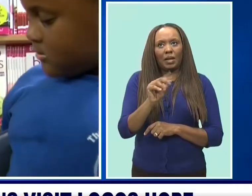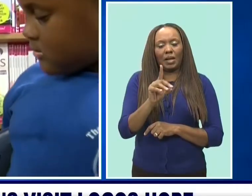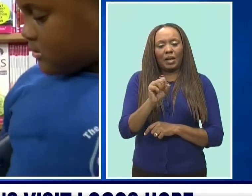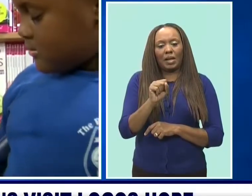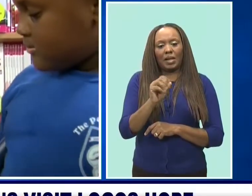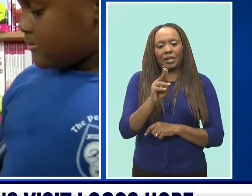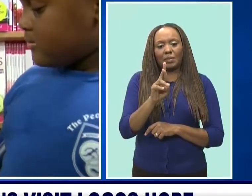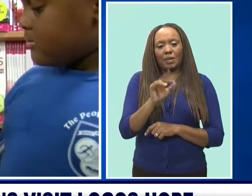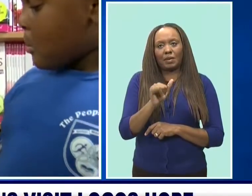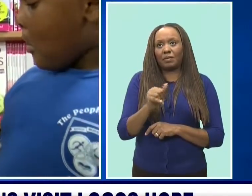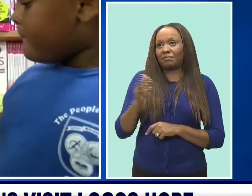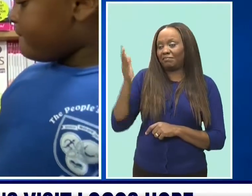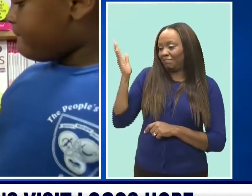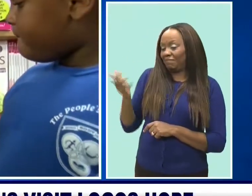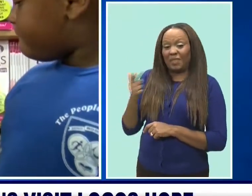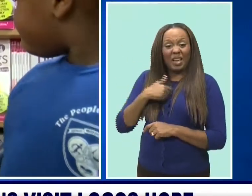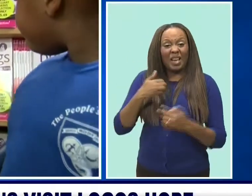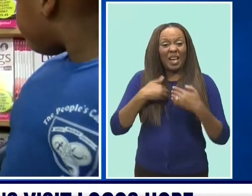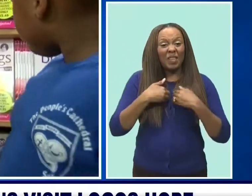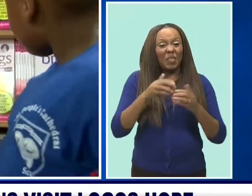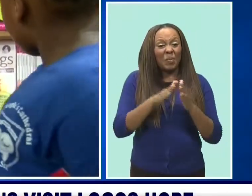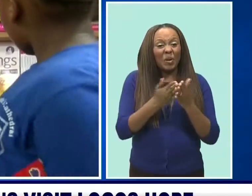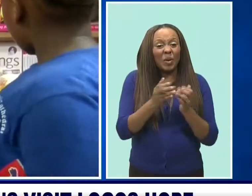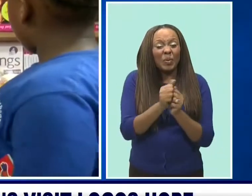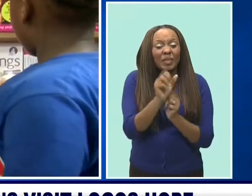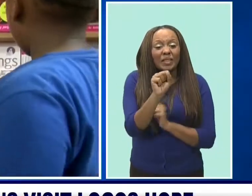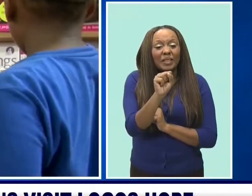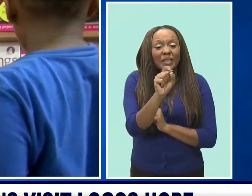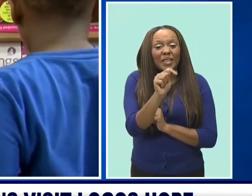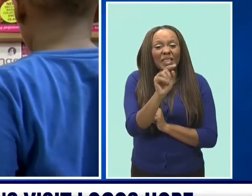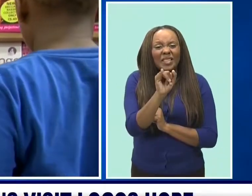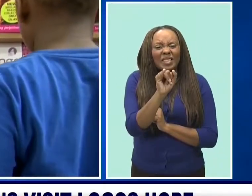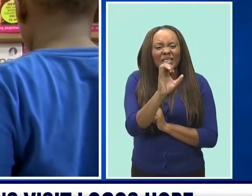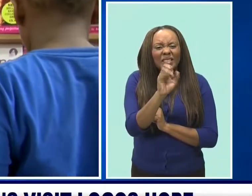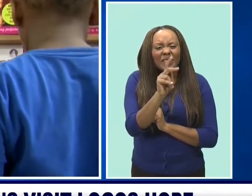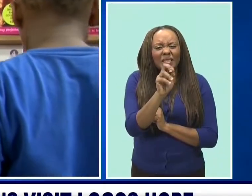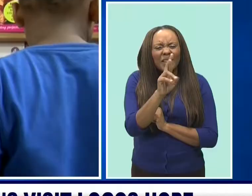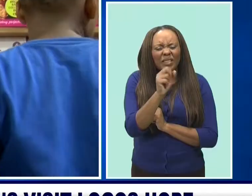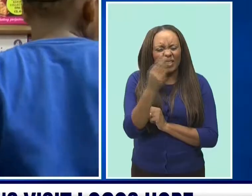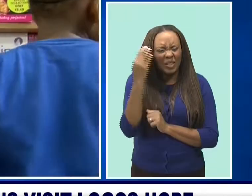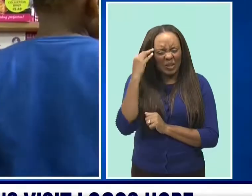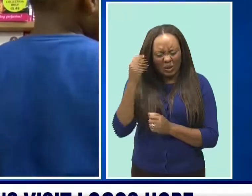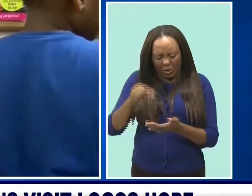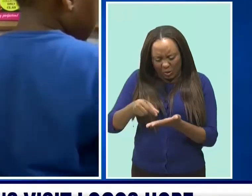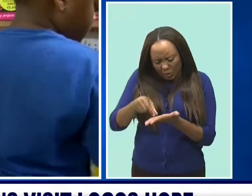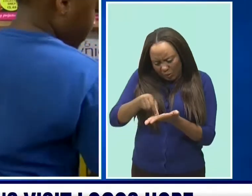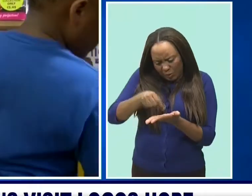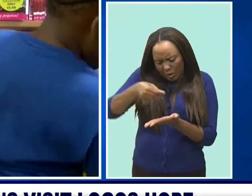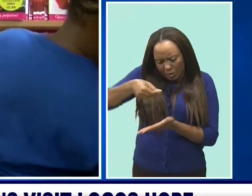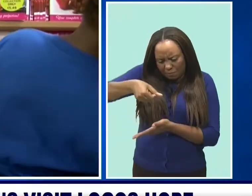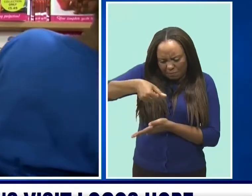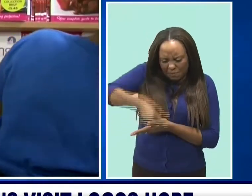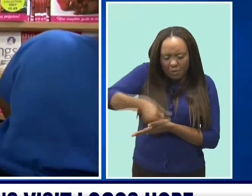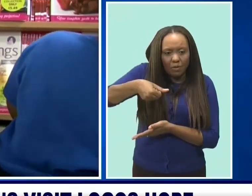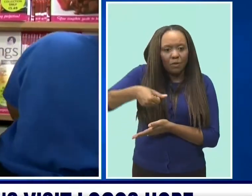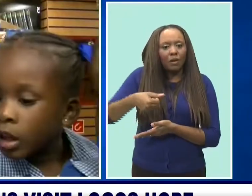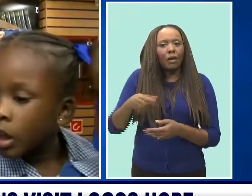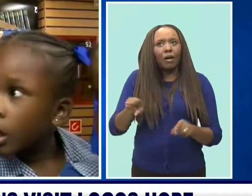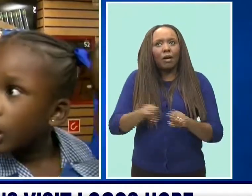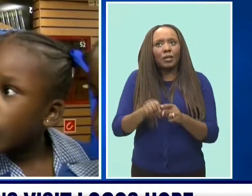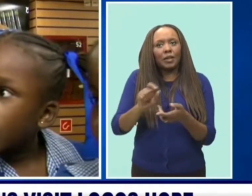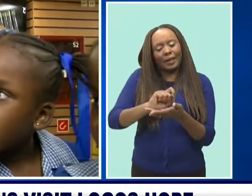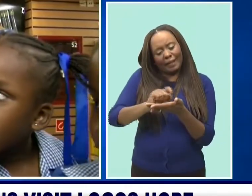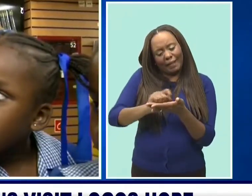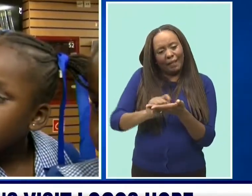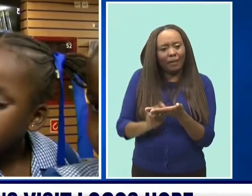book. Any others are down there? My sticker book is about coloring.